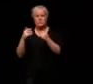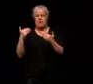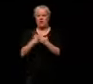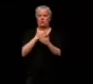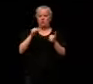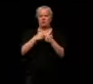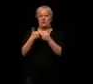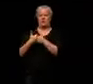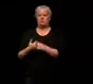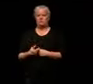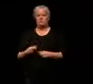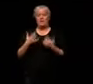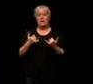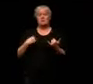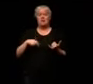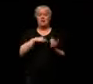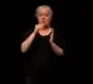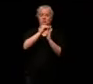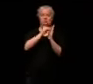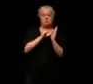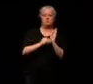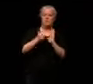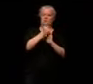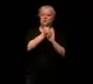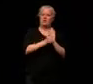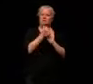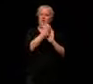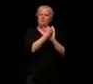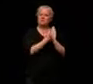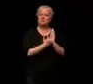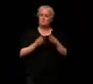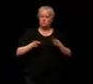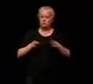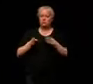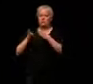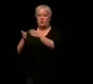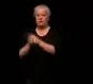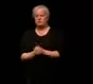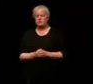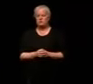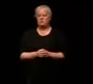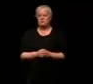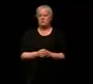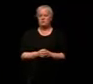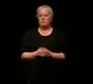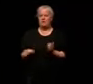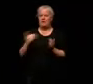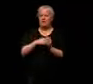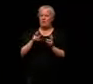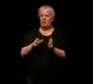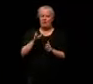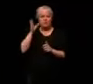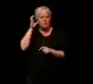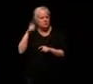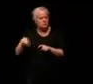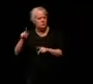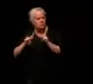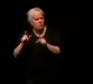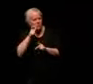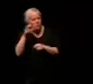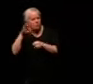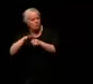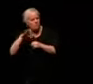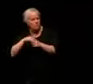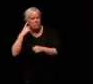agenda here today. As we choose our direction. We must listen again to the New Yorkers who put us here. I